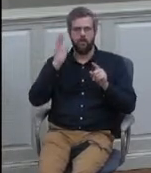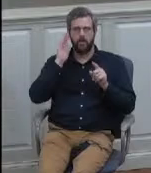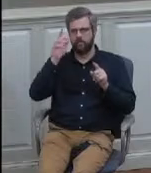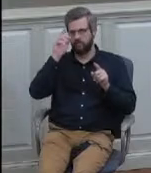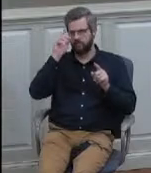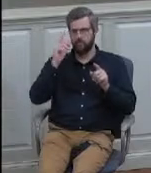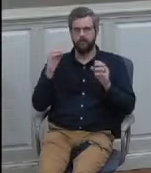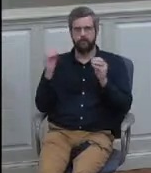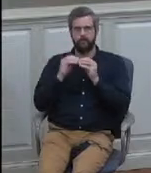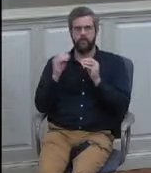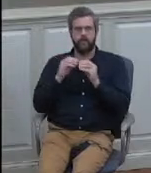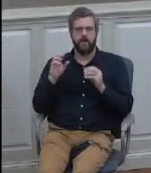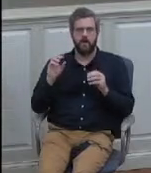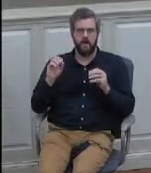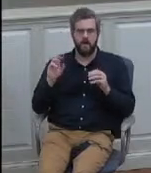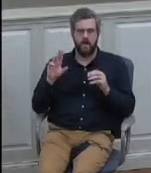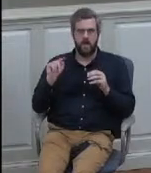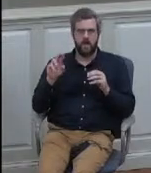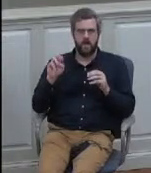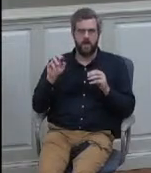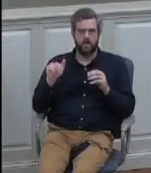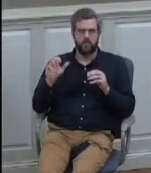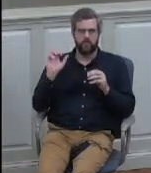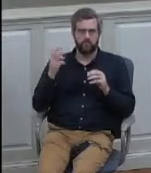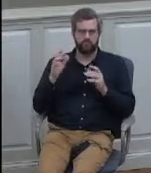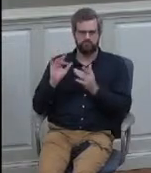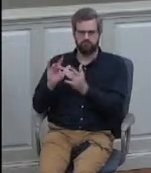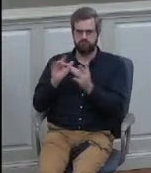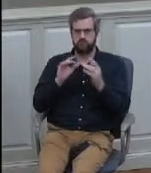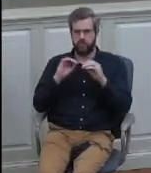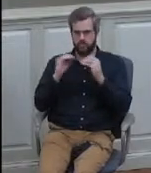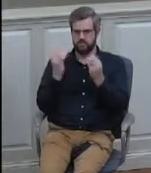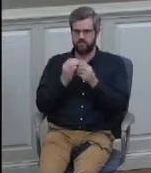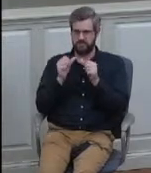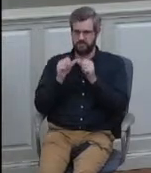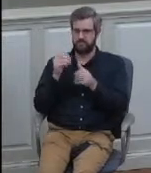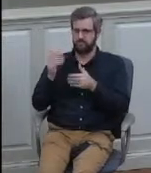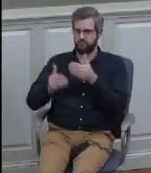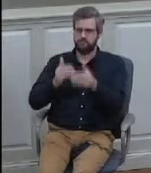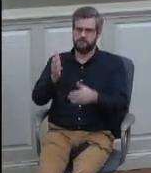some outreach efforts to various organizations and continue that over time.